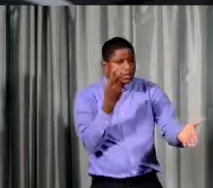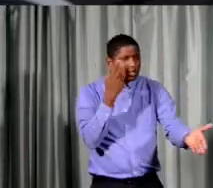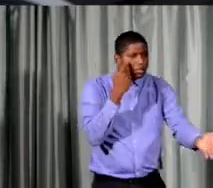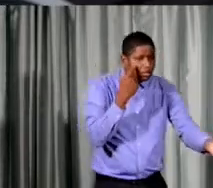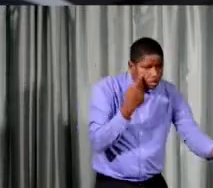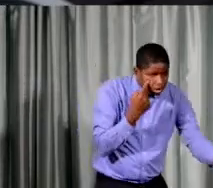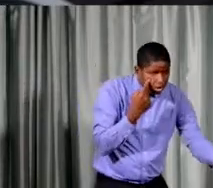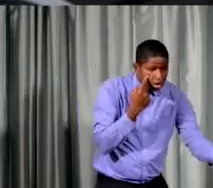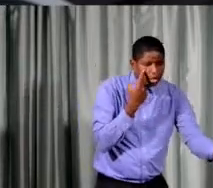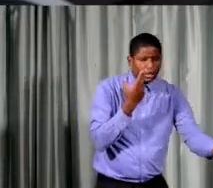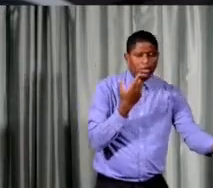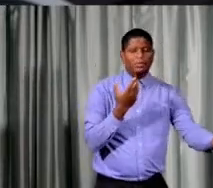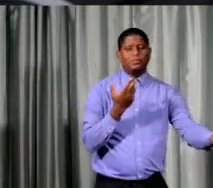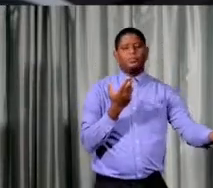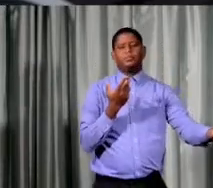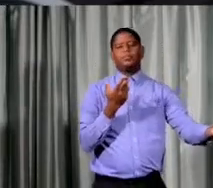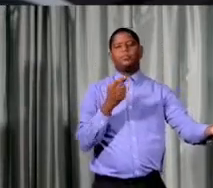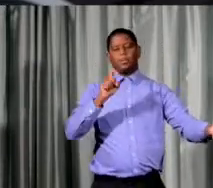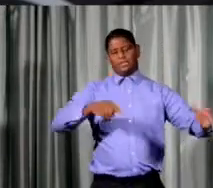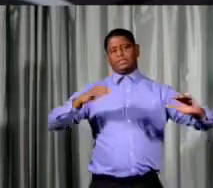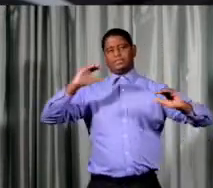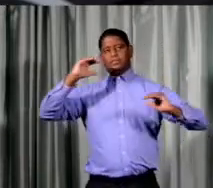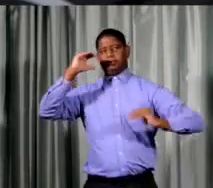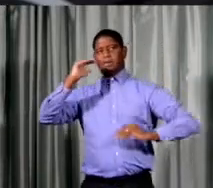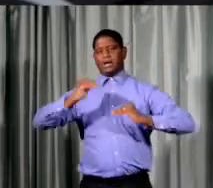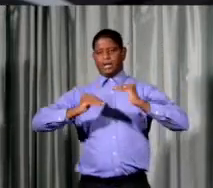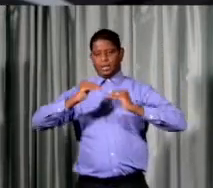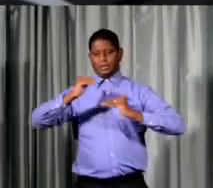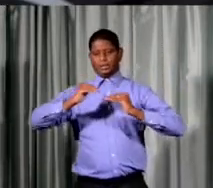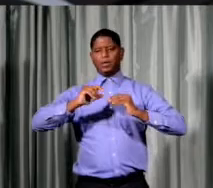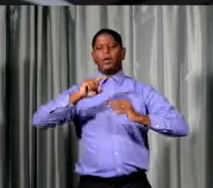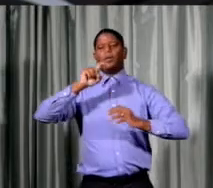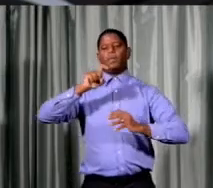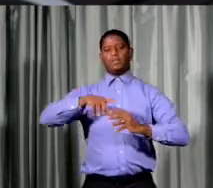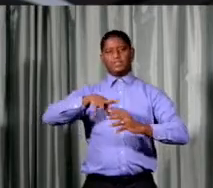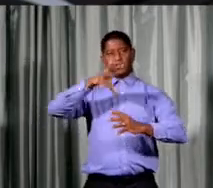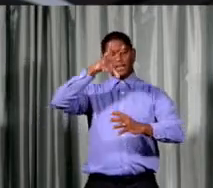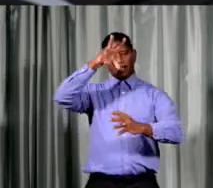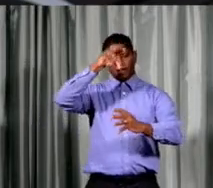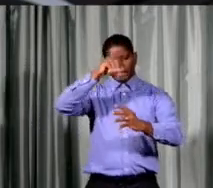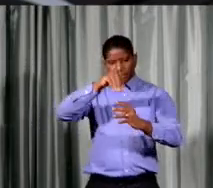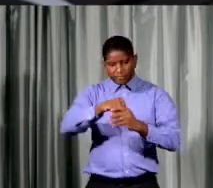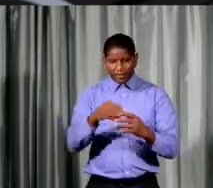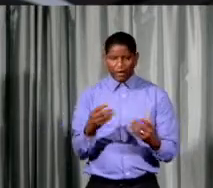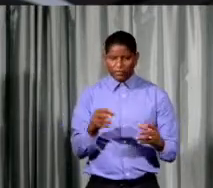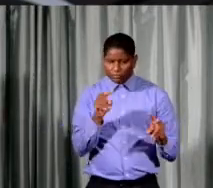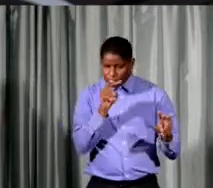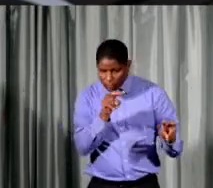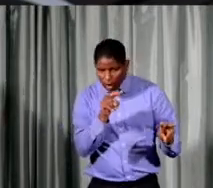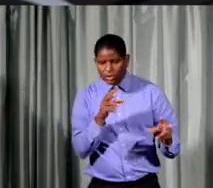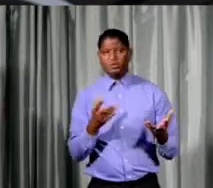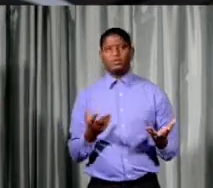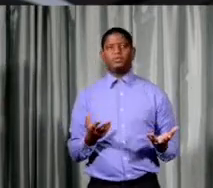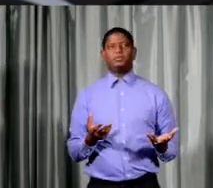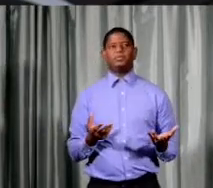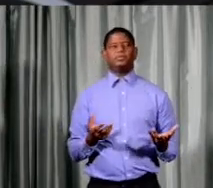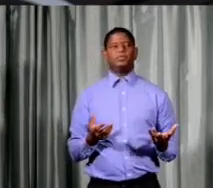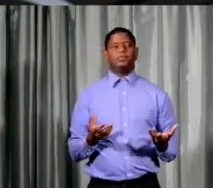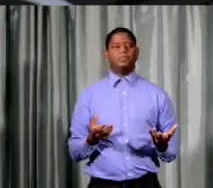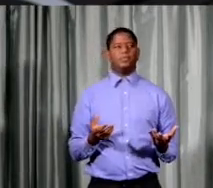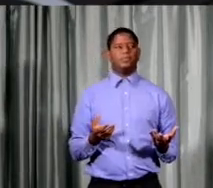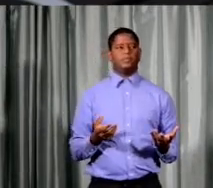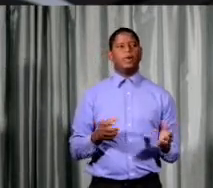is foolproof. But the end result is, I believe you need to get involved. Of course, you store your money in a safe. You're not having